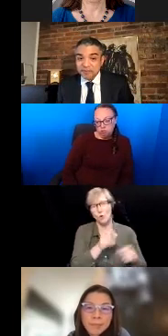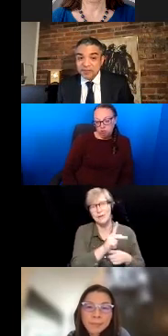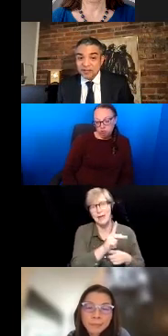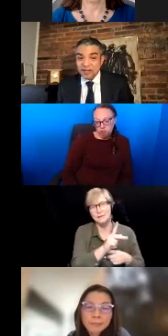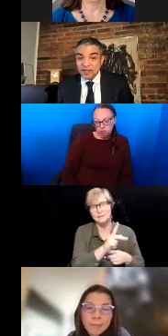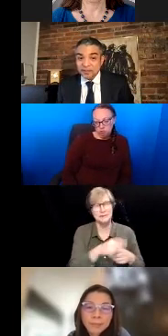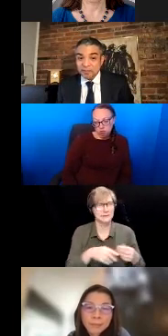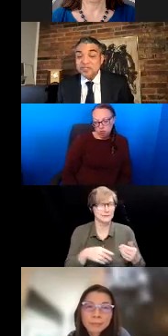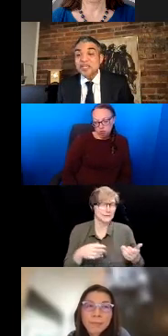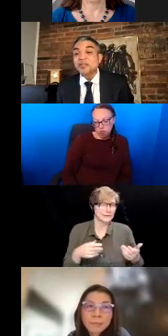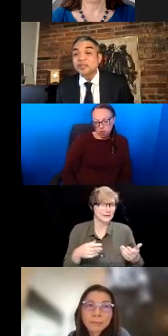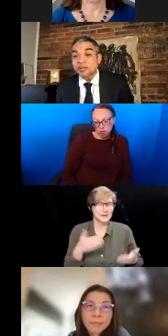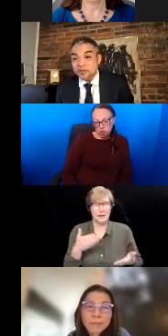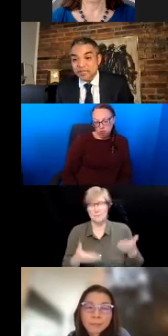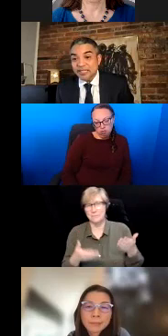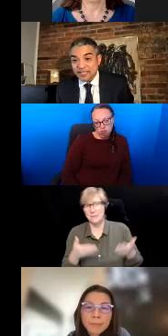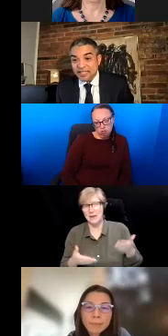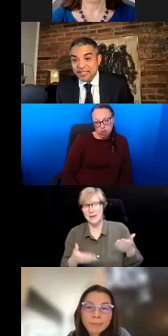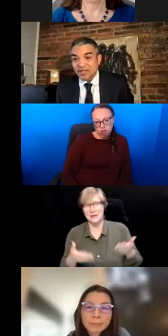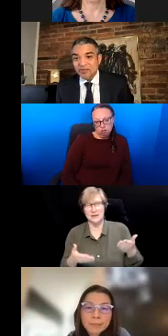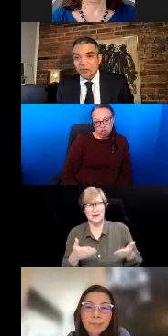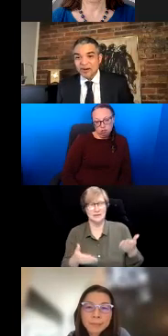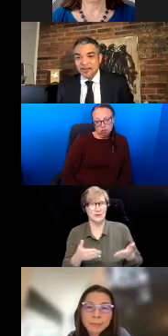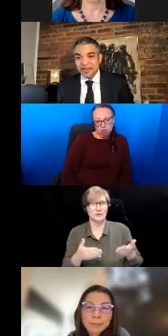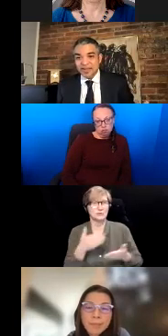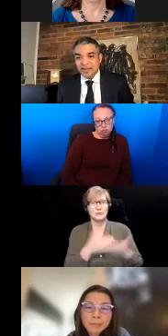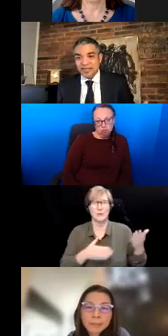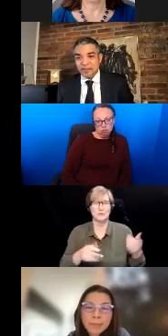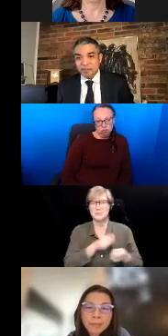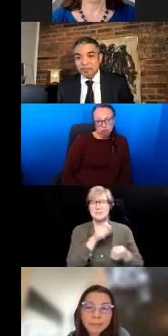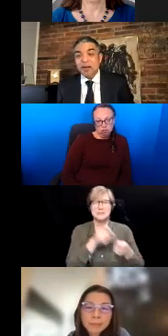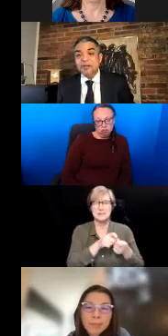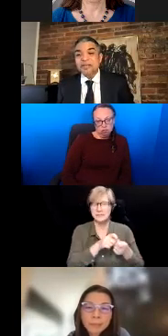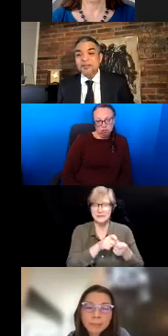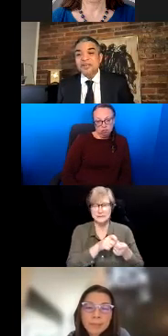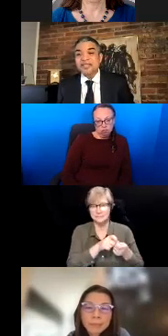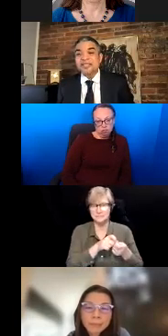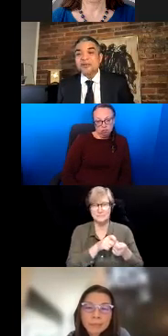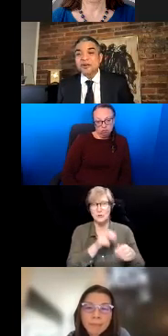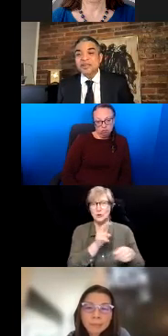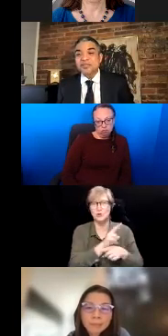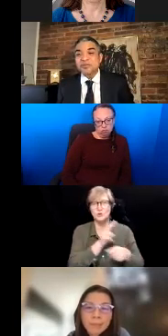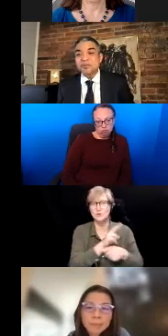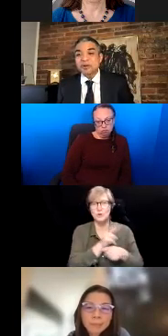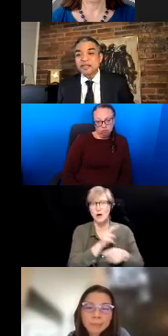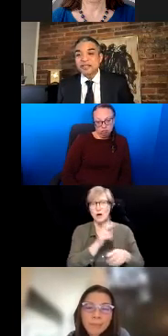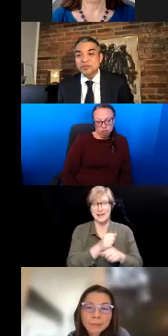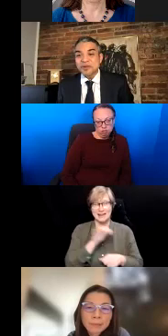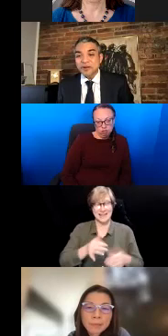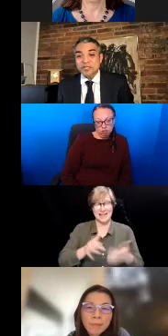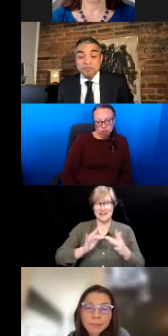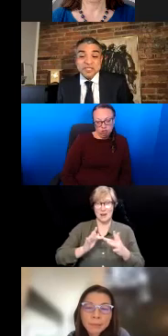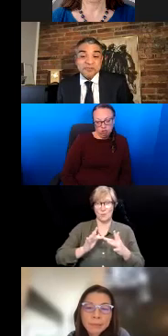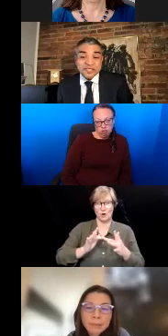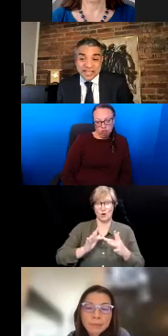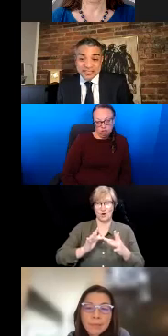some particular utility for the property of getting the network into a